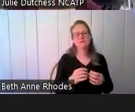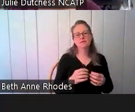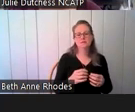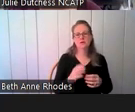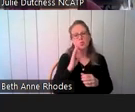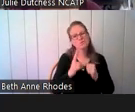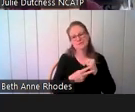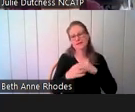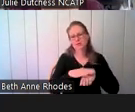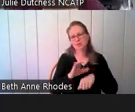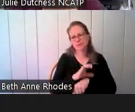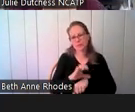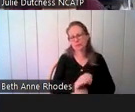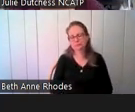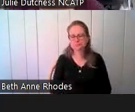on your computer when you do that.